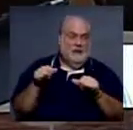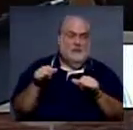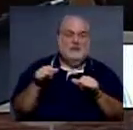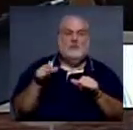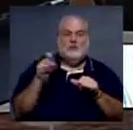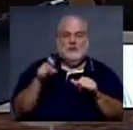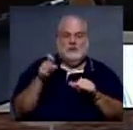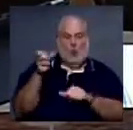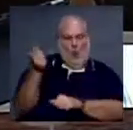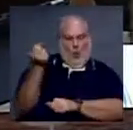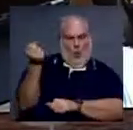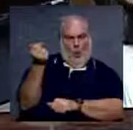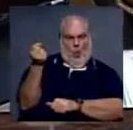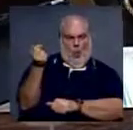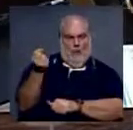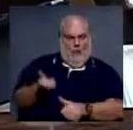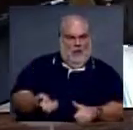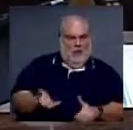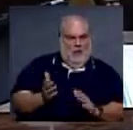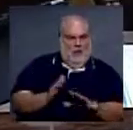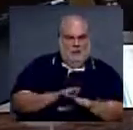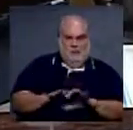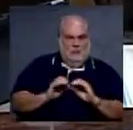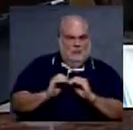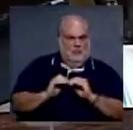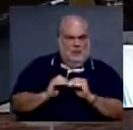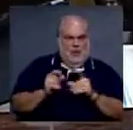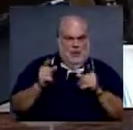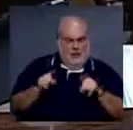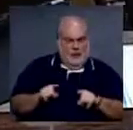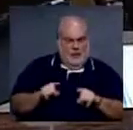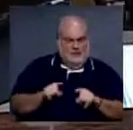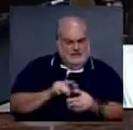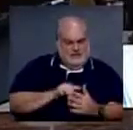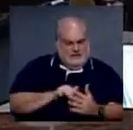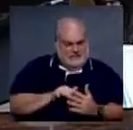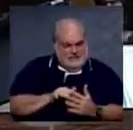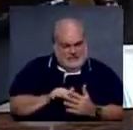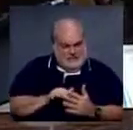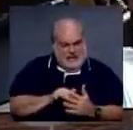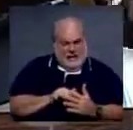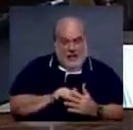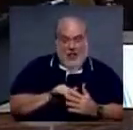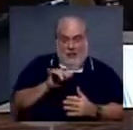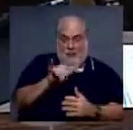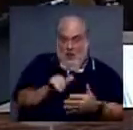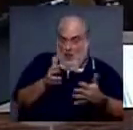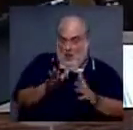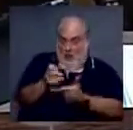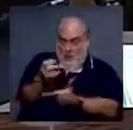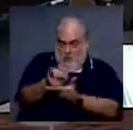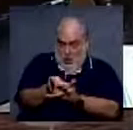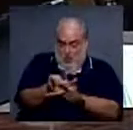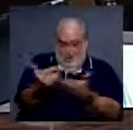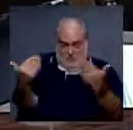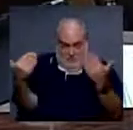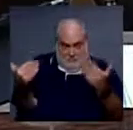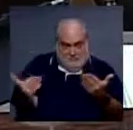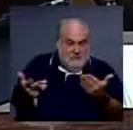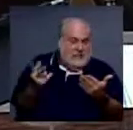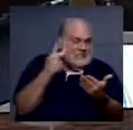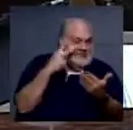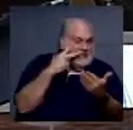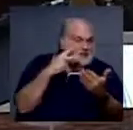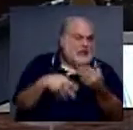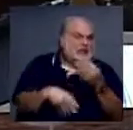at it, and take time to look at it, let the current apartments that are under construction come online and see what the